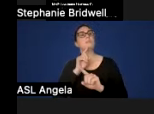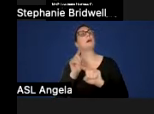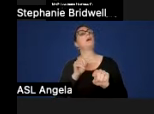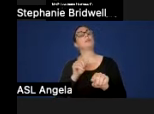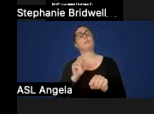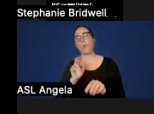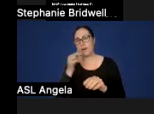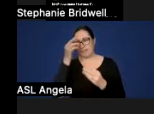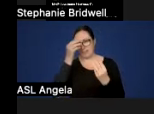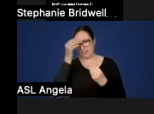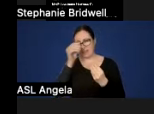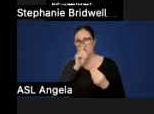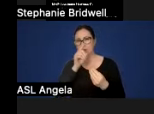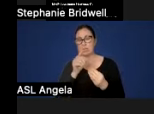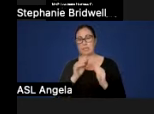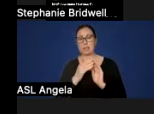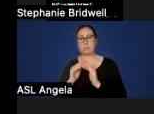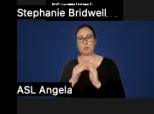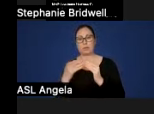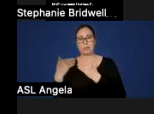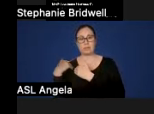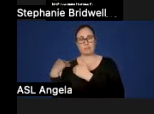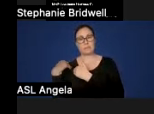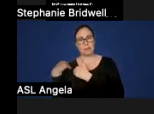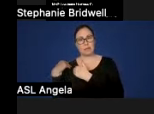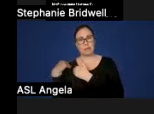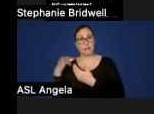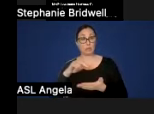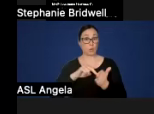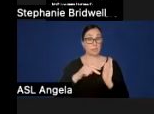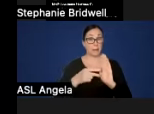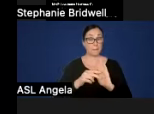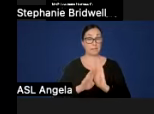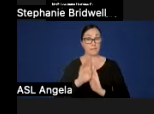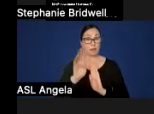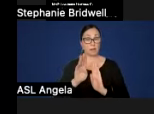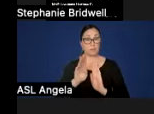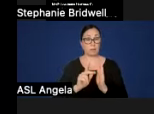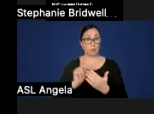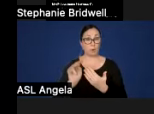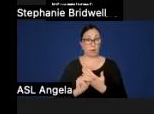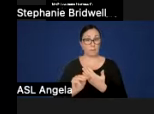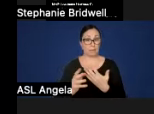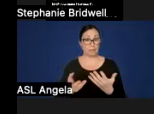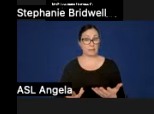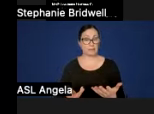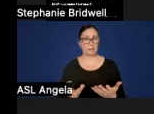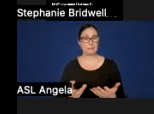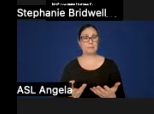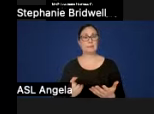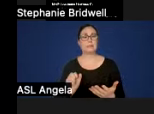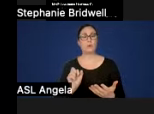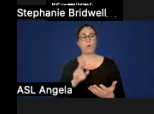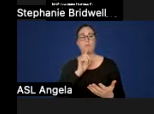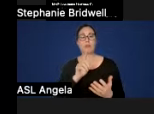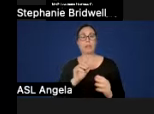it's a community responsibility. So does that mean developing programming if we need? Does that mean, being really kind of